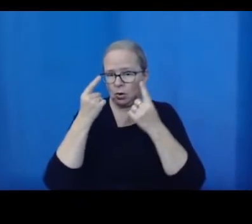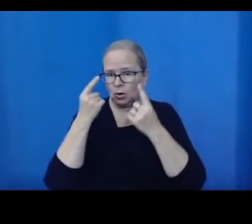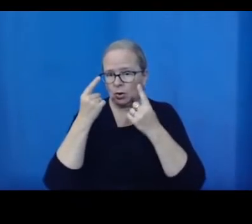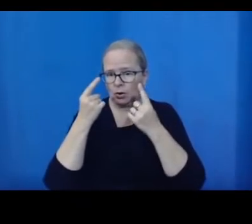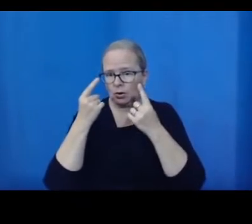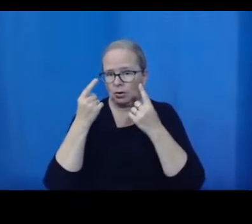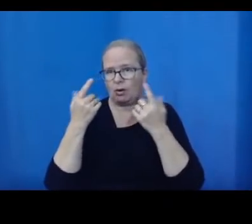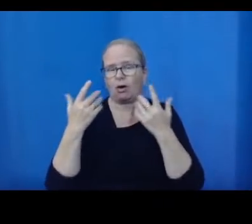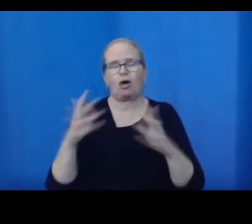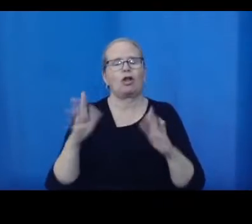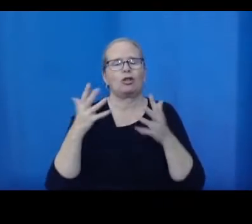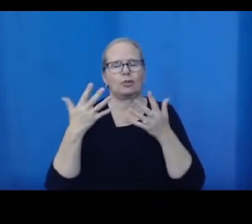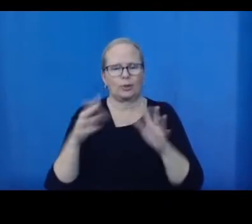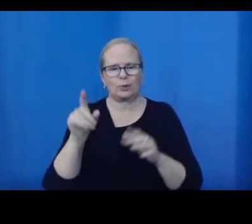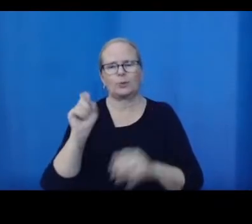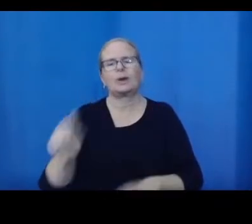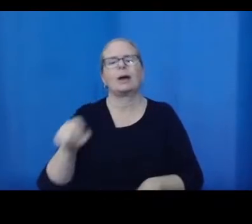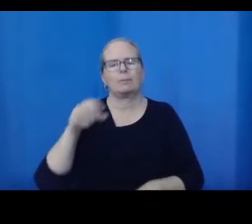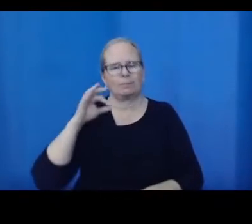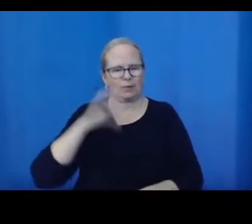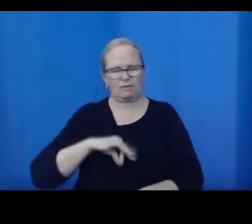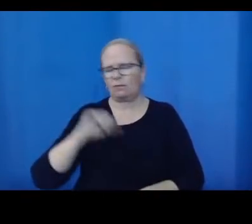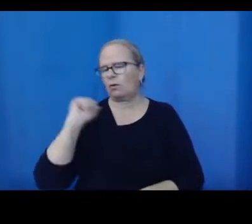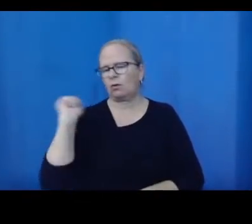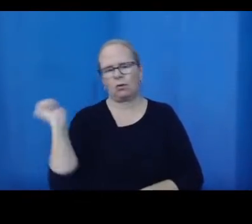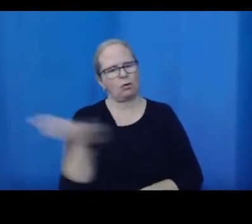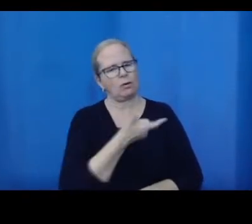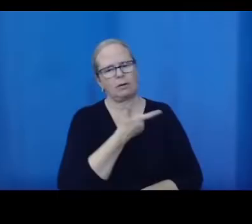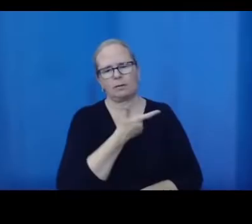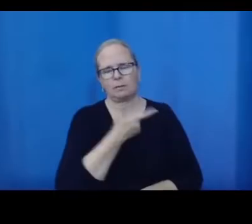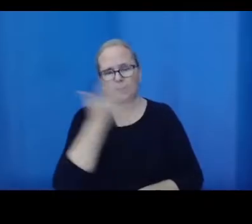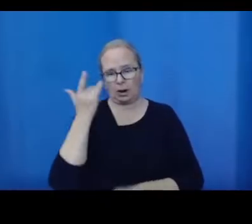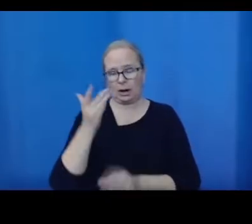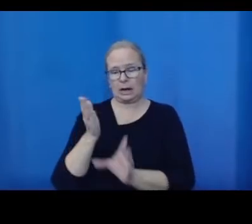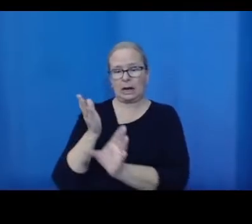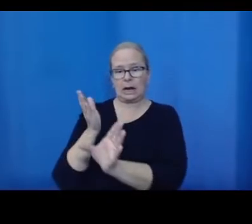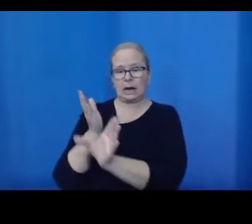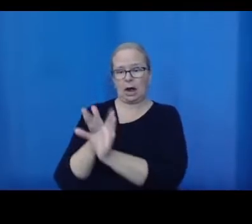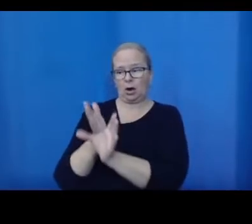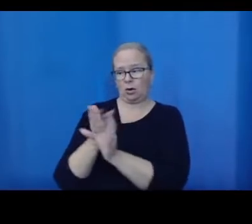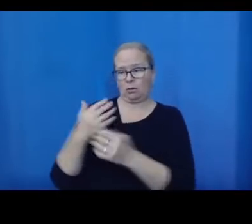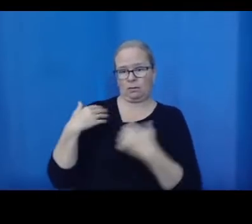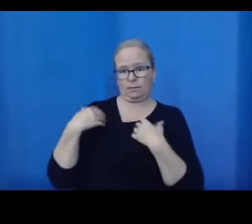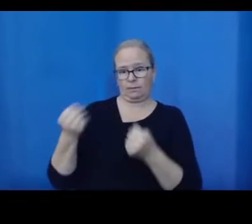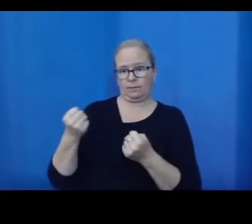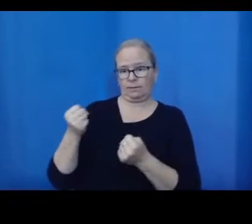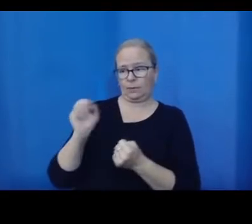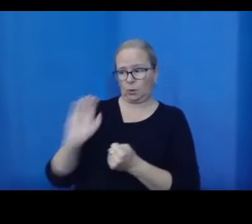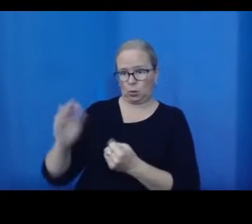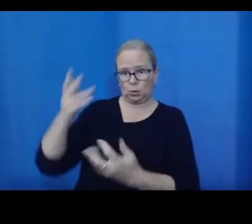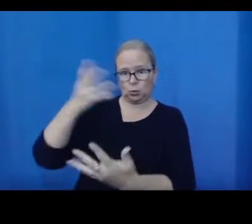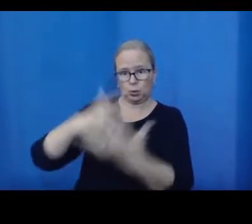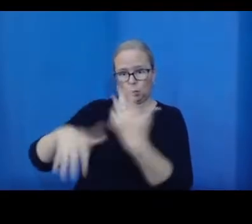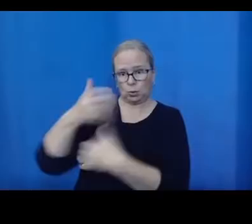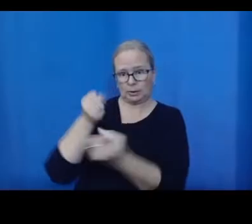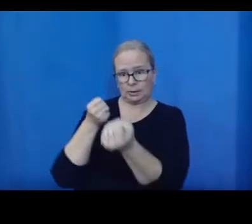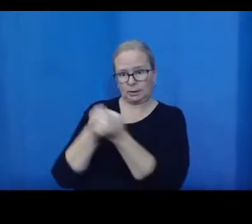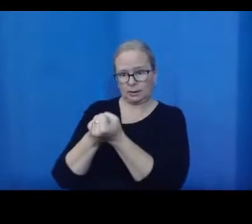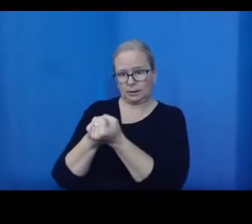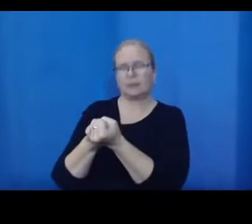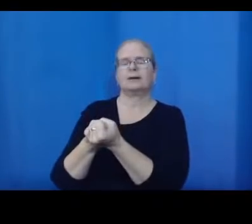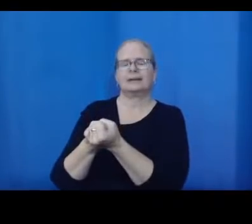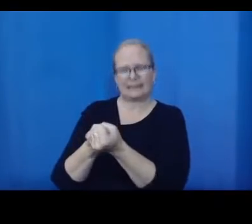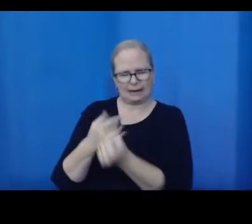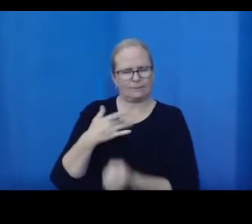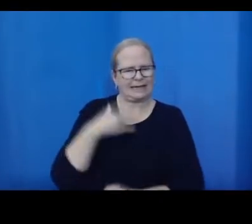resilience, another piece is the social support, feeling like you belong in that connection. When I look at, normal